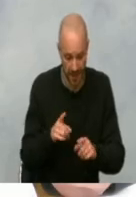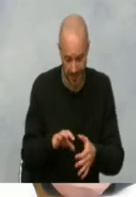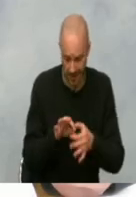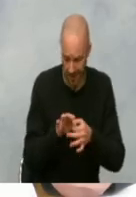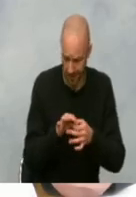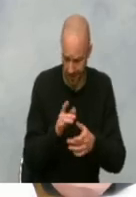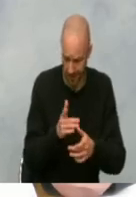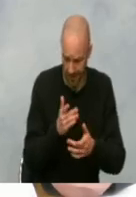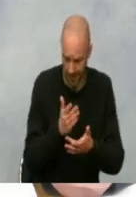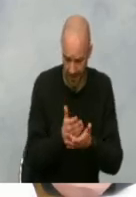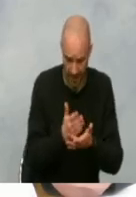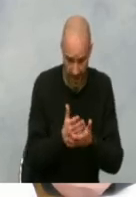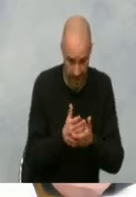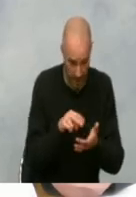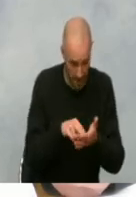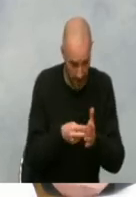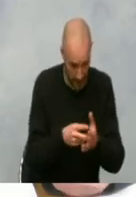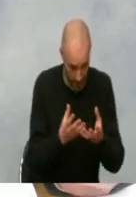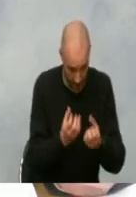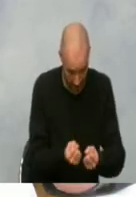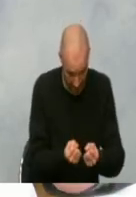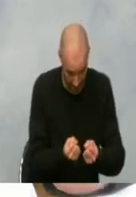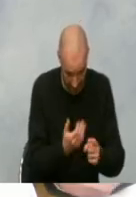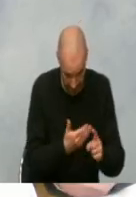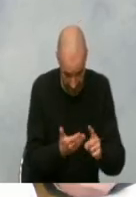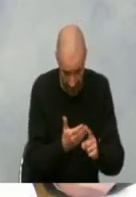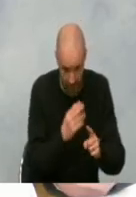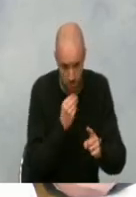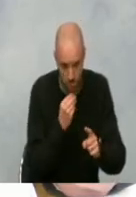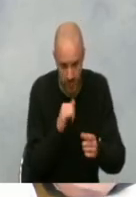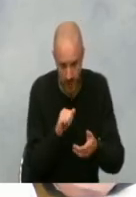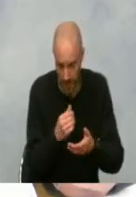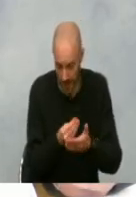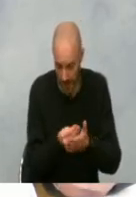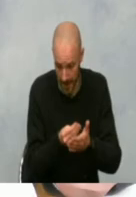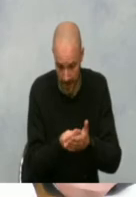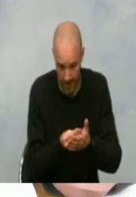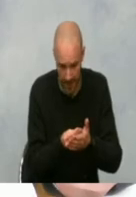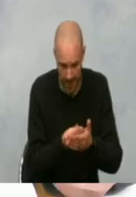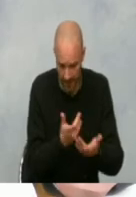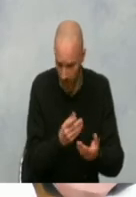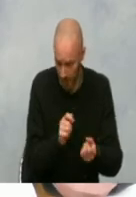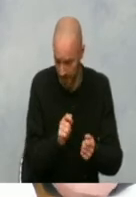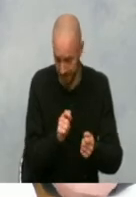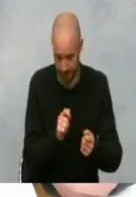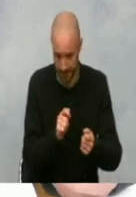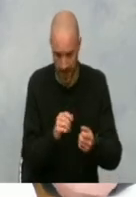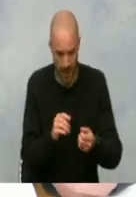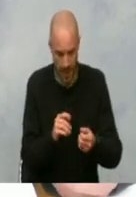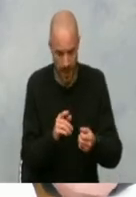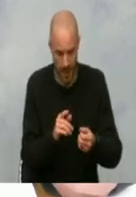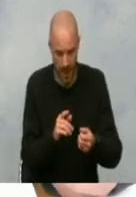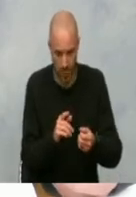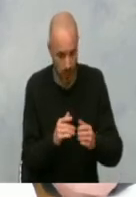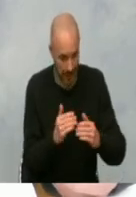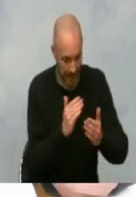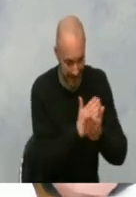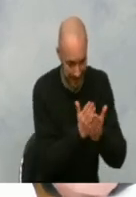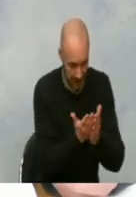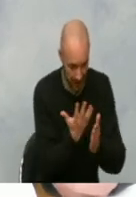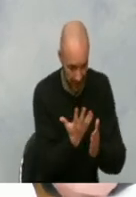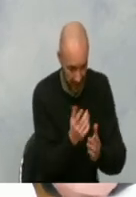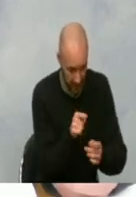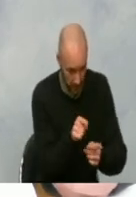plan to use the money, right, as opposed to making the change itself. So section 5.10